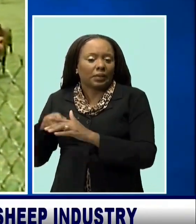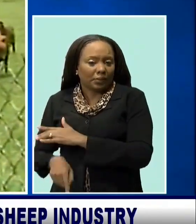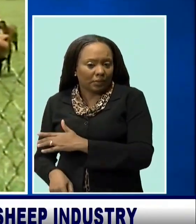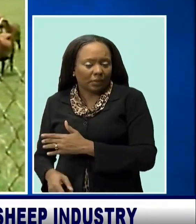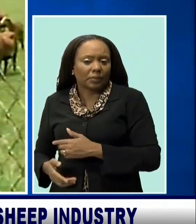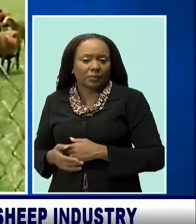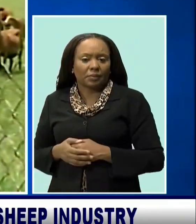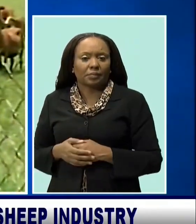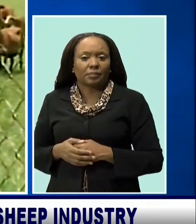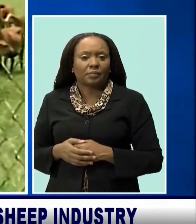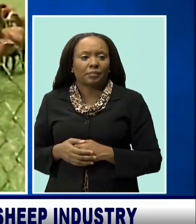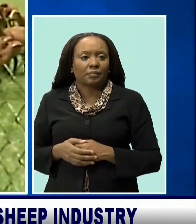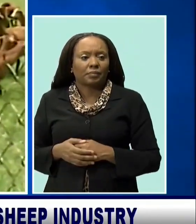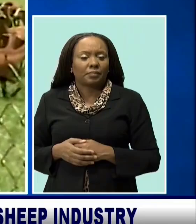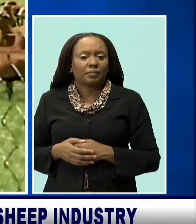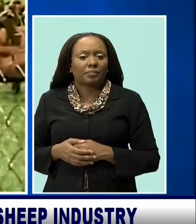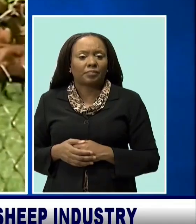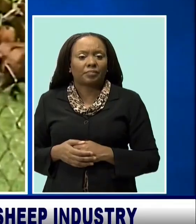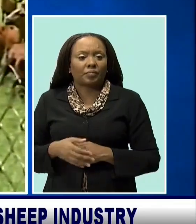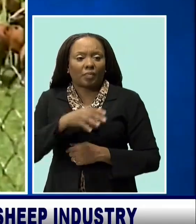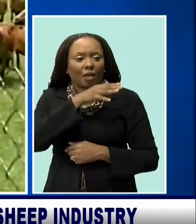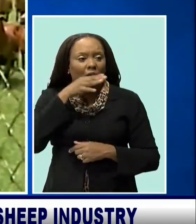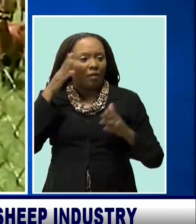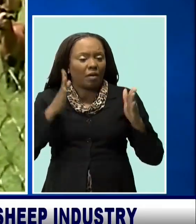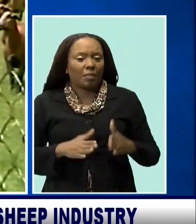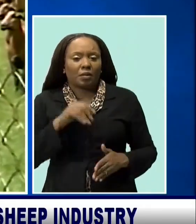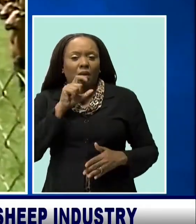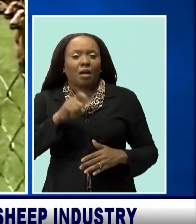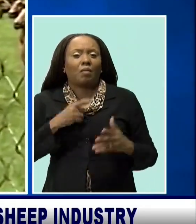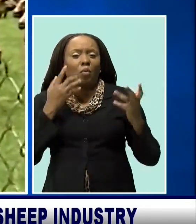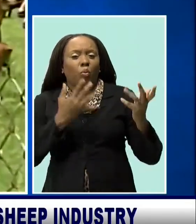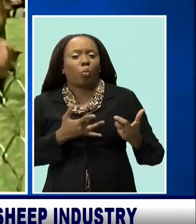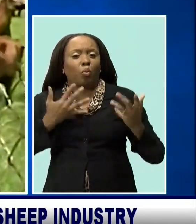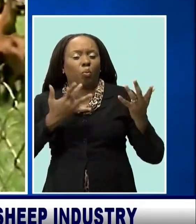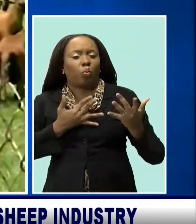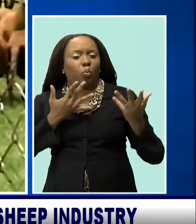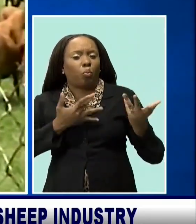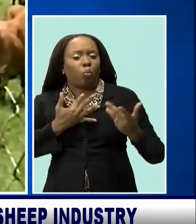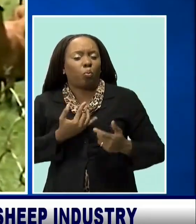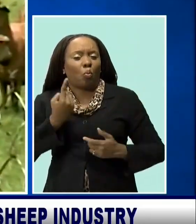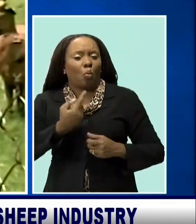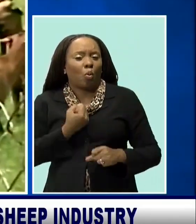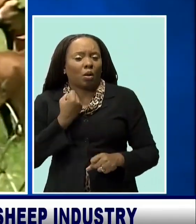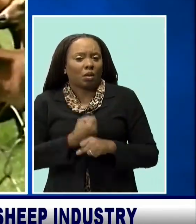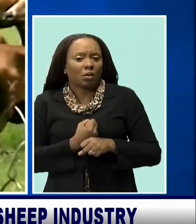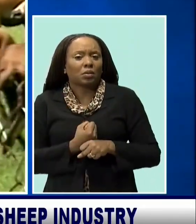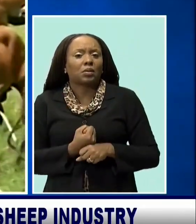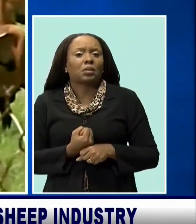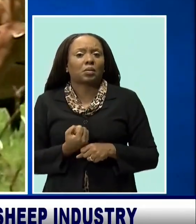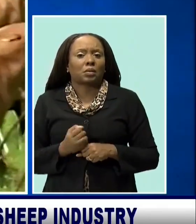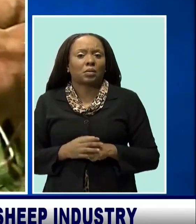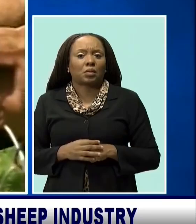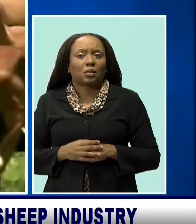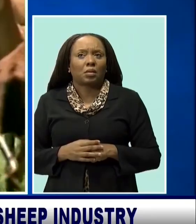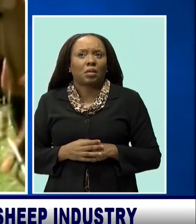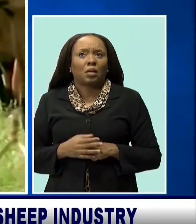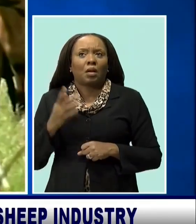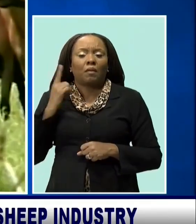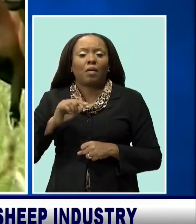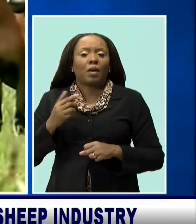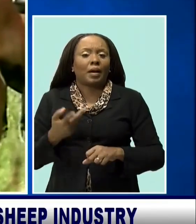farmer having to wait for over a year to get a lamb of reasonable